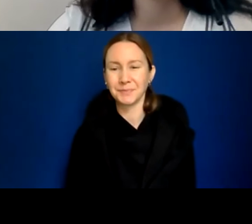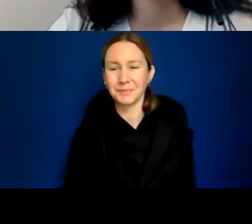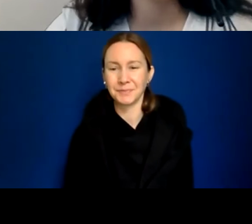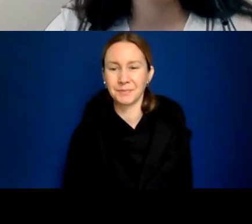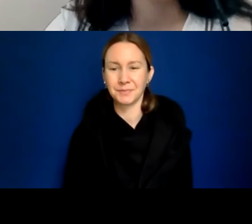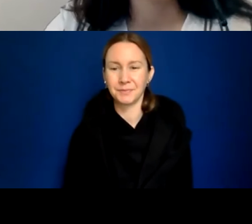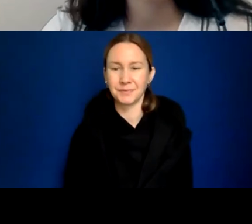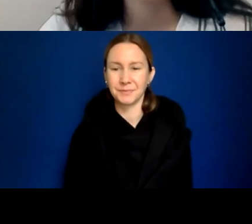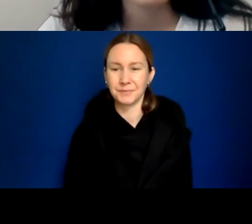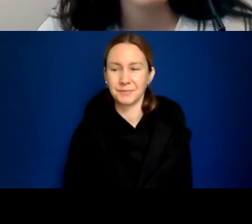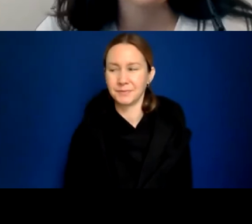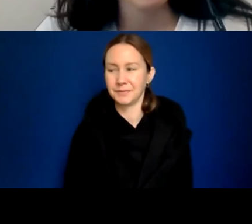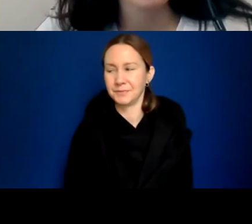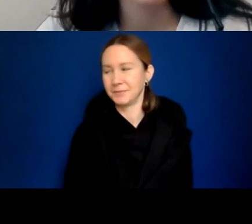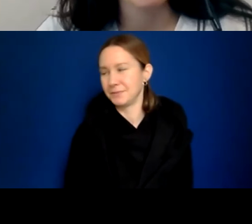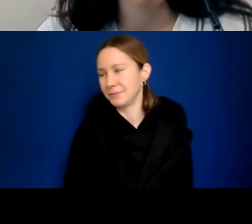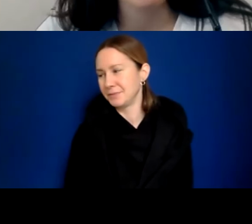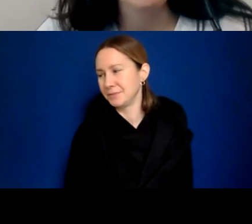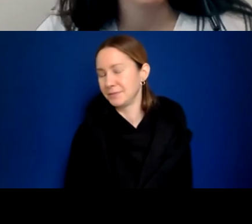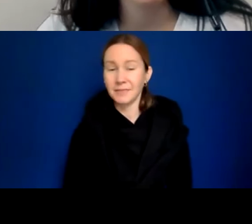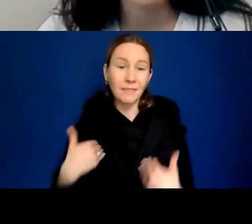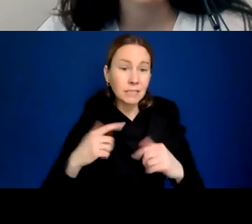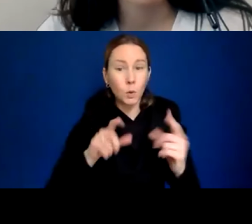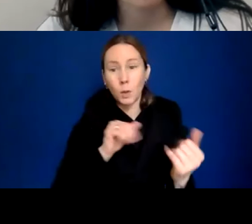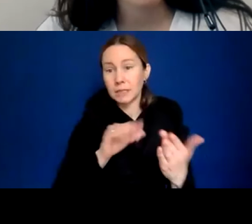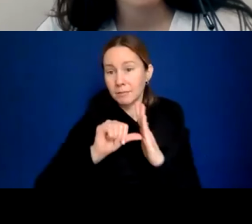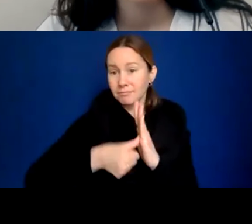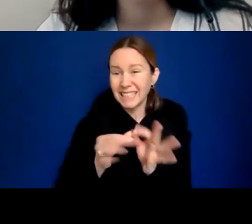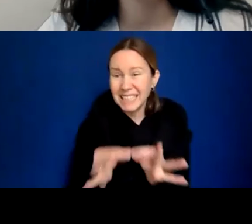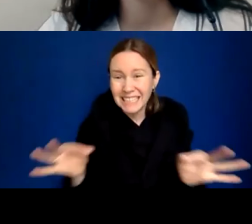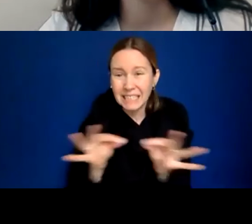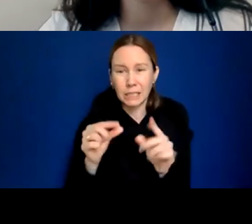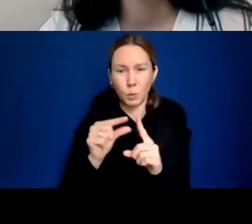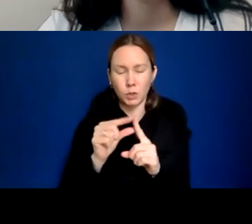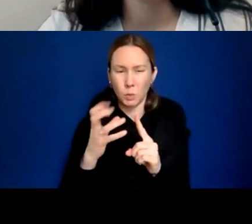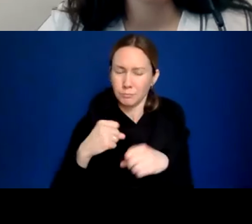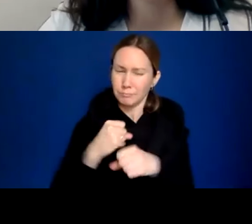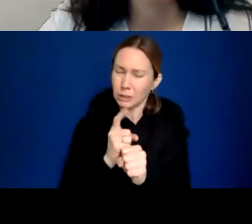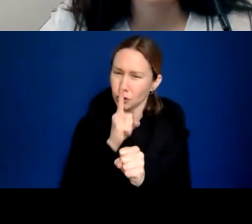There can be ways to emphasize key words that you want to make sure get across.